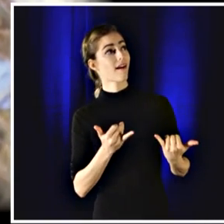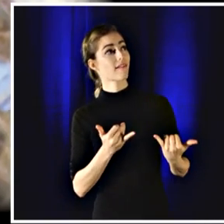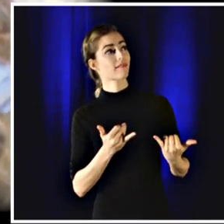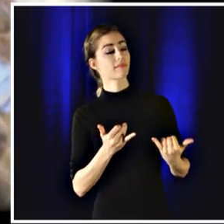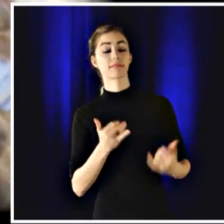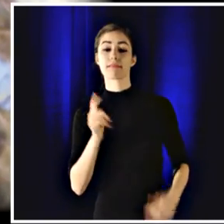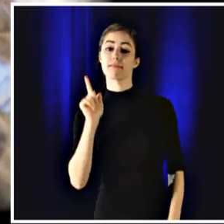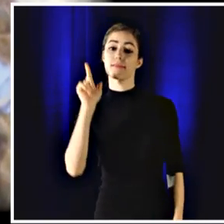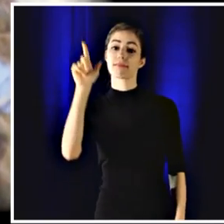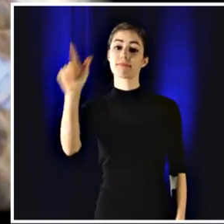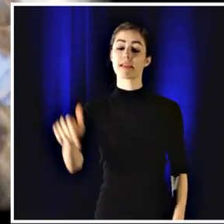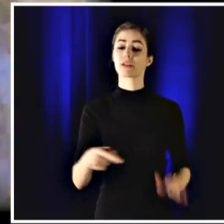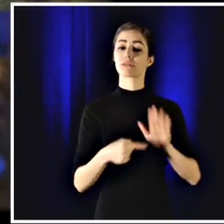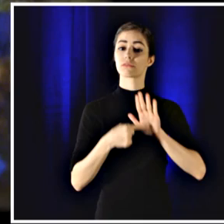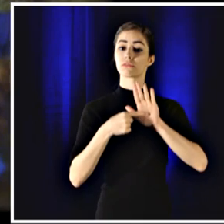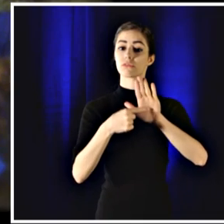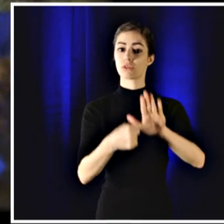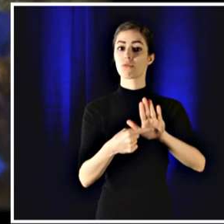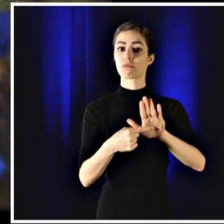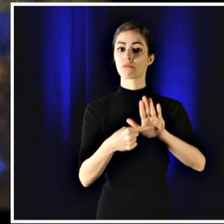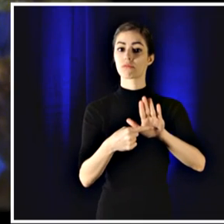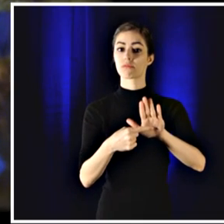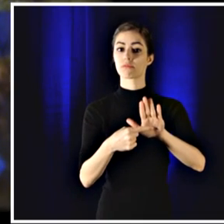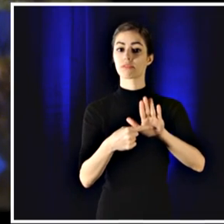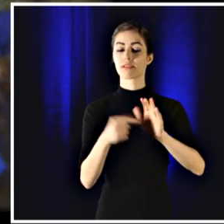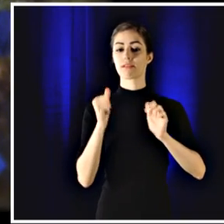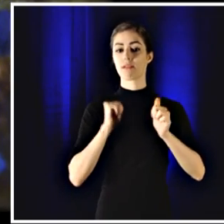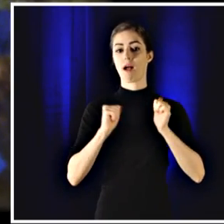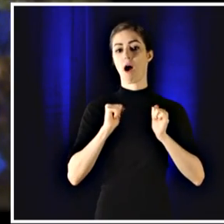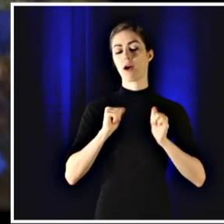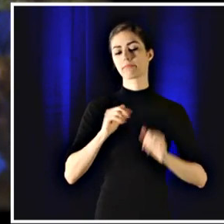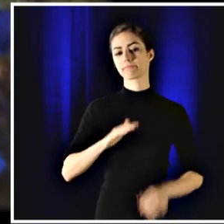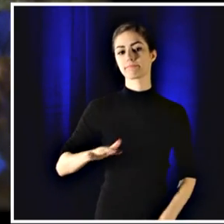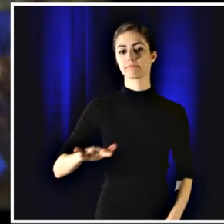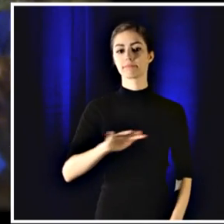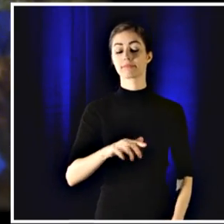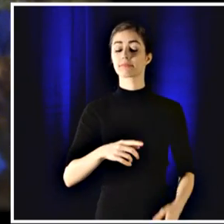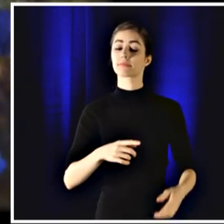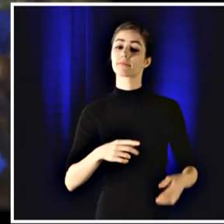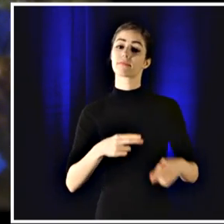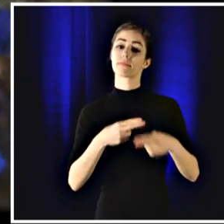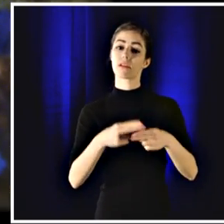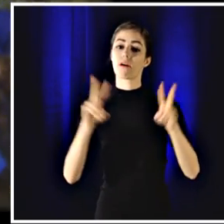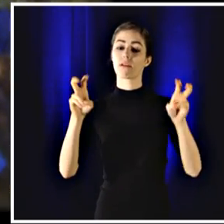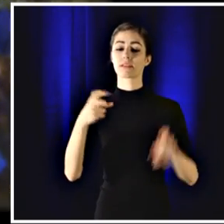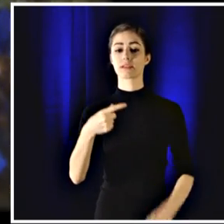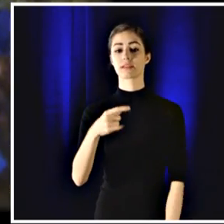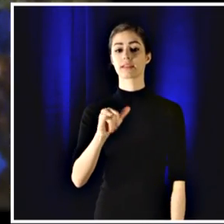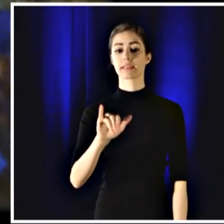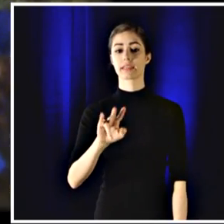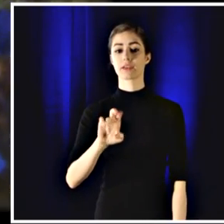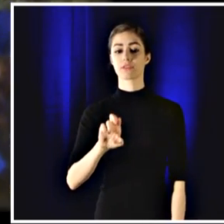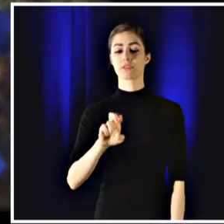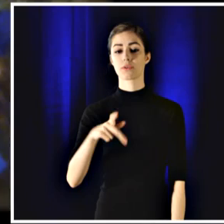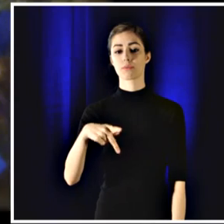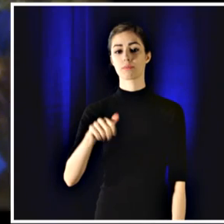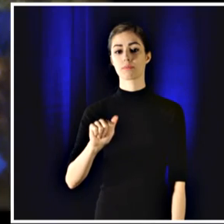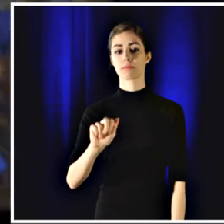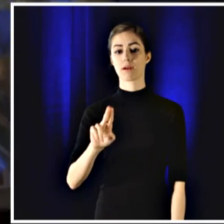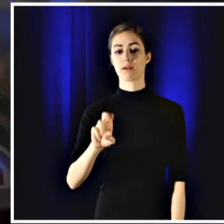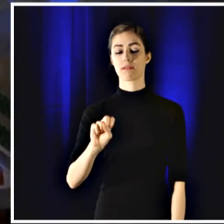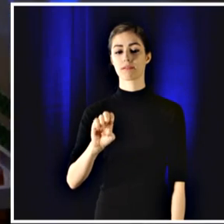later exhibited in a gallery in a show called Give Pause for Thought, which was a call